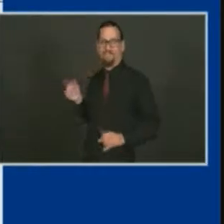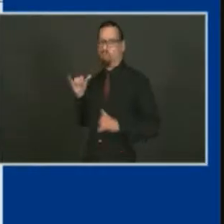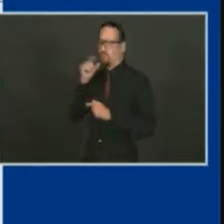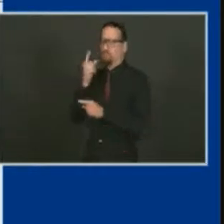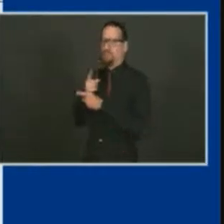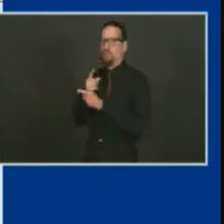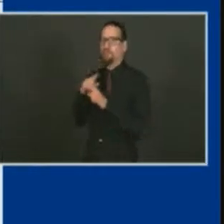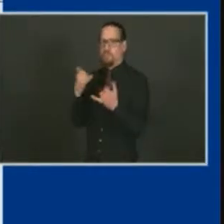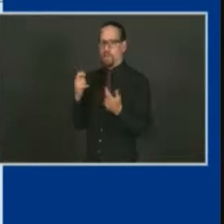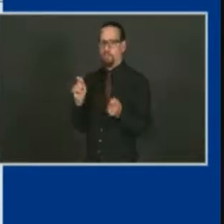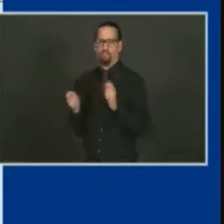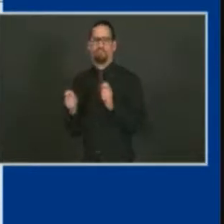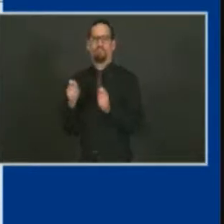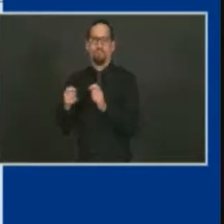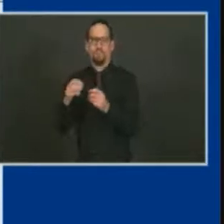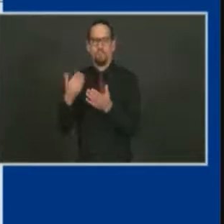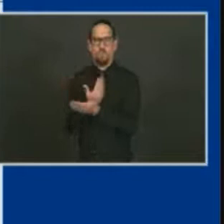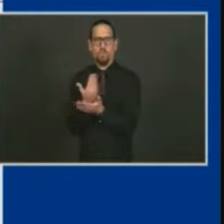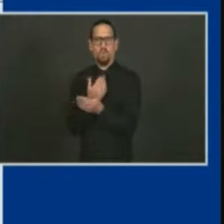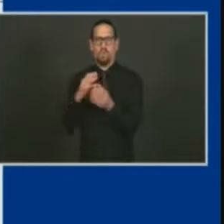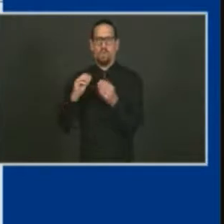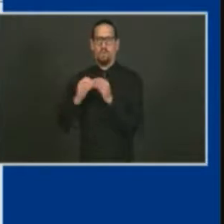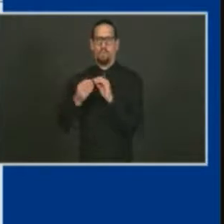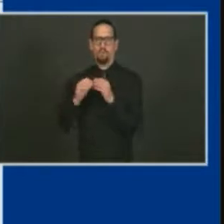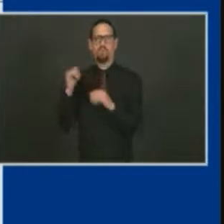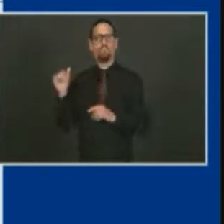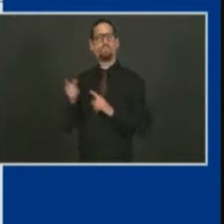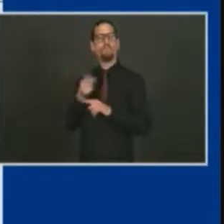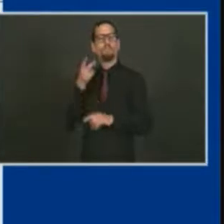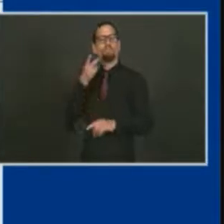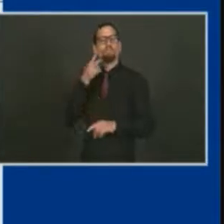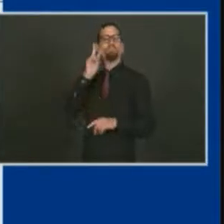we'll update it for the most up-to-date data.